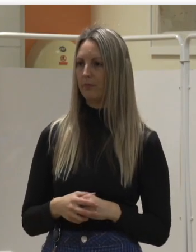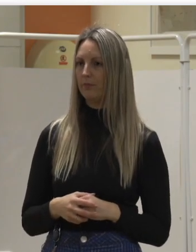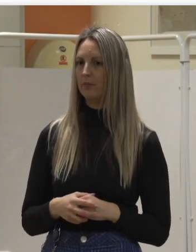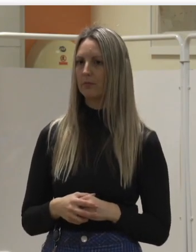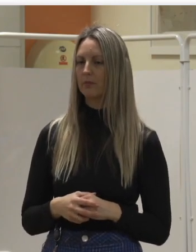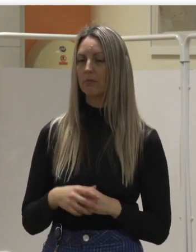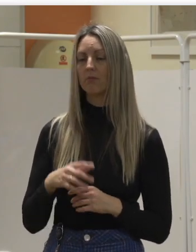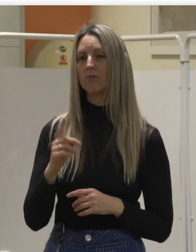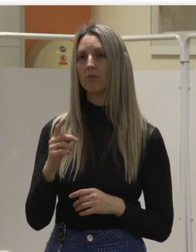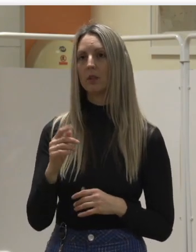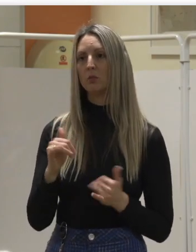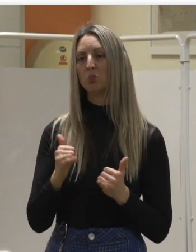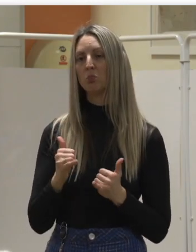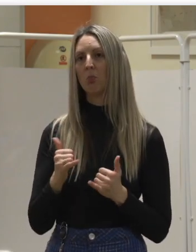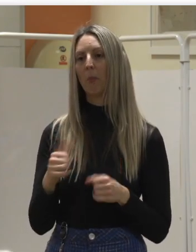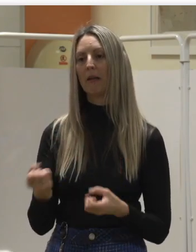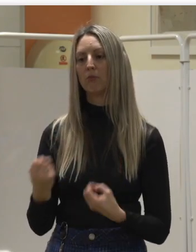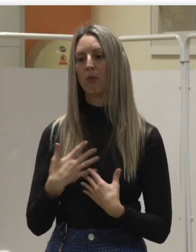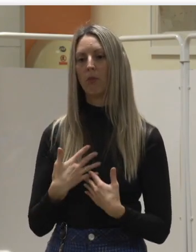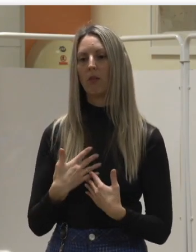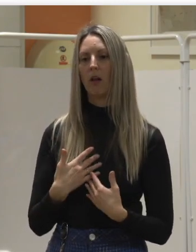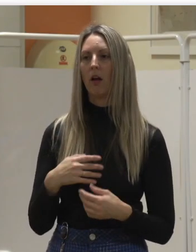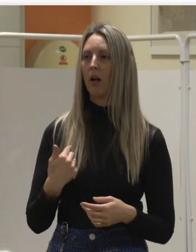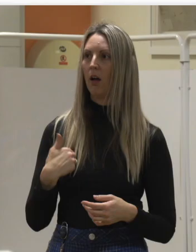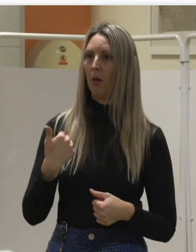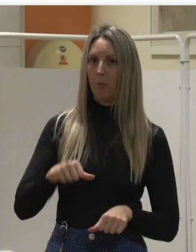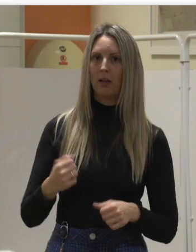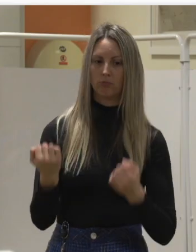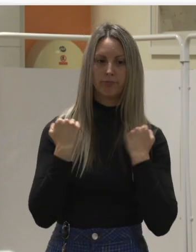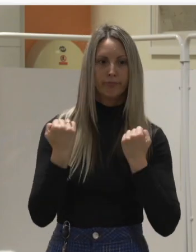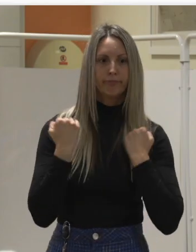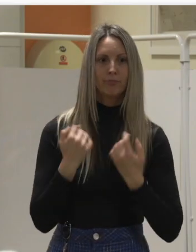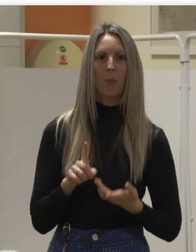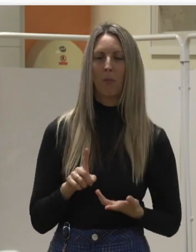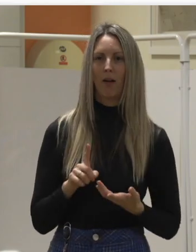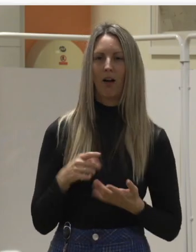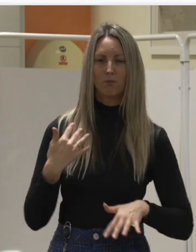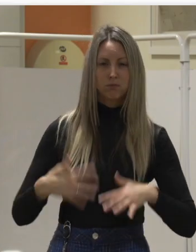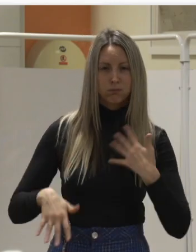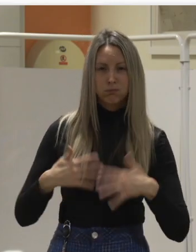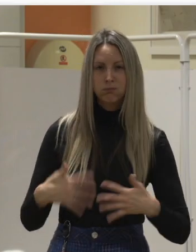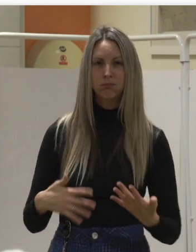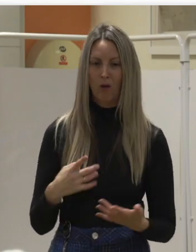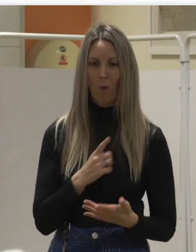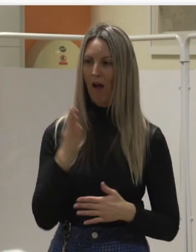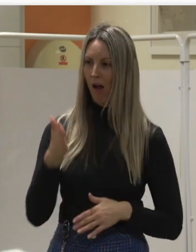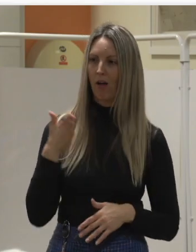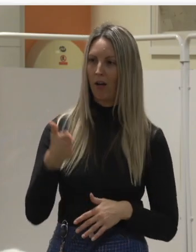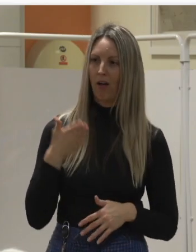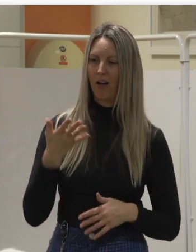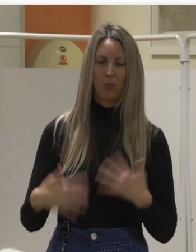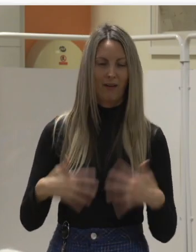too much pain. I had to stop. It is going to cause pain in the beginning, but if you start slowly and build up your